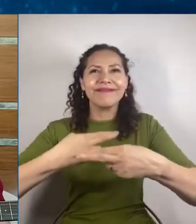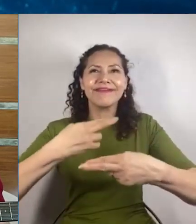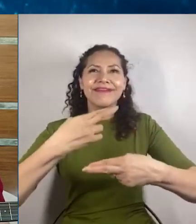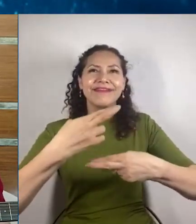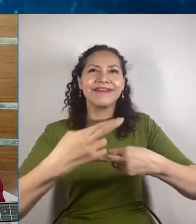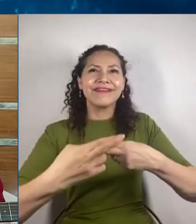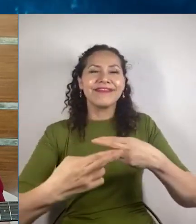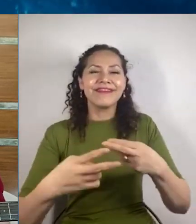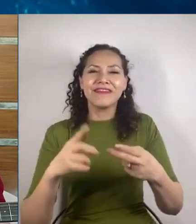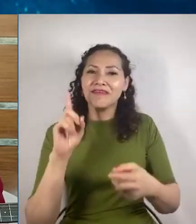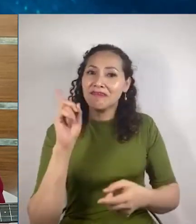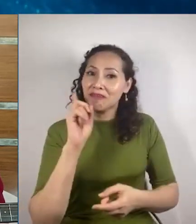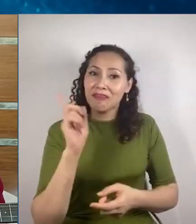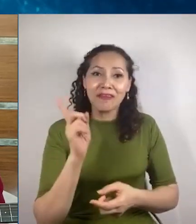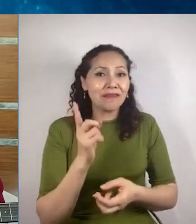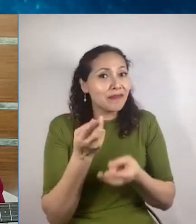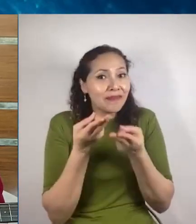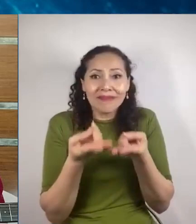roll,